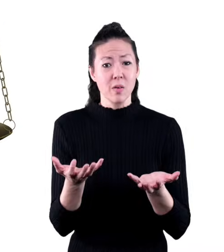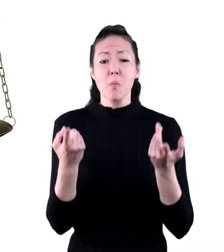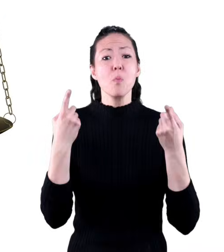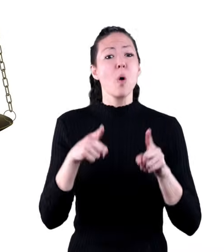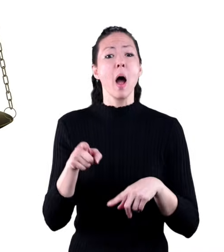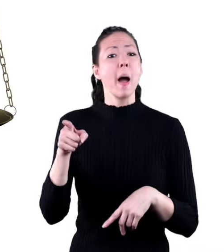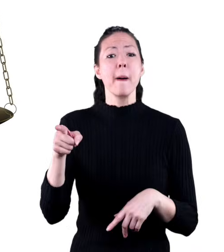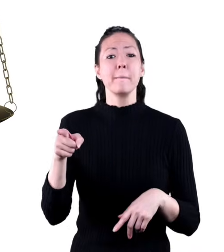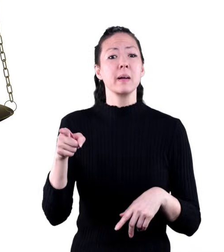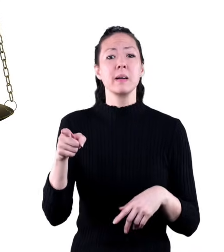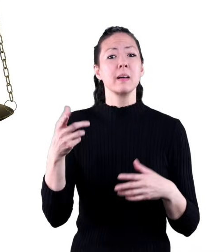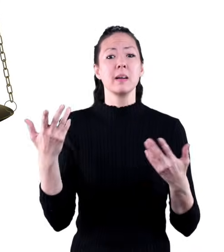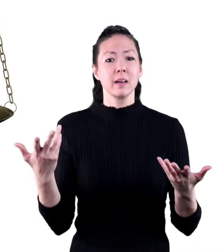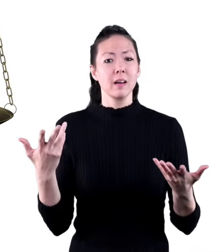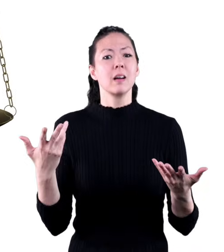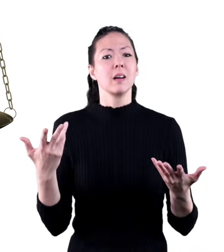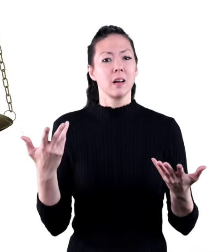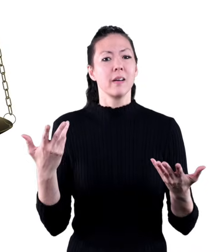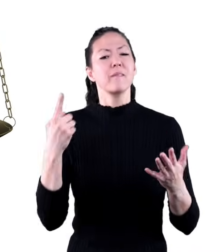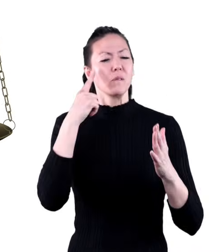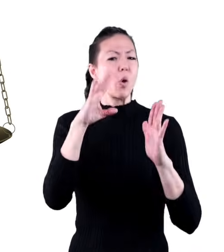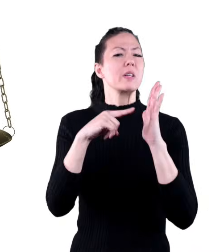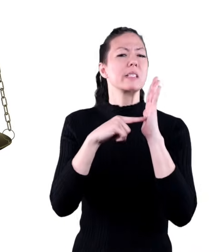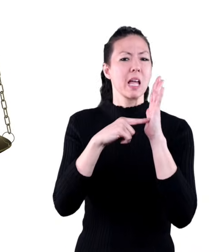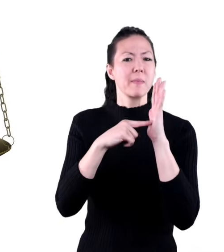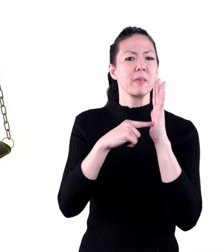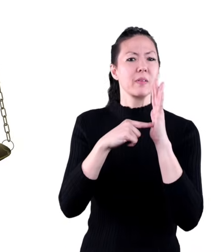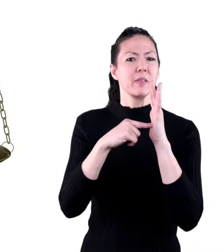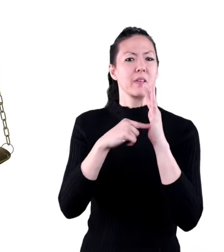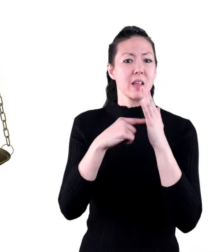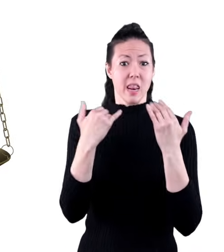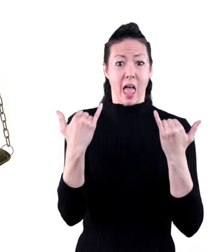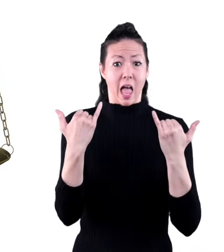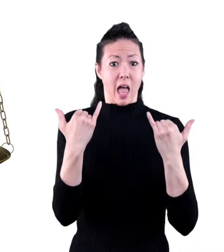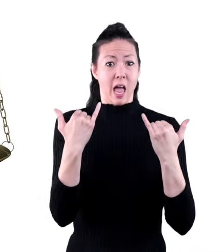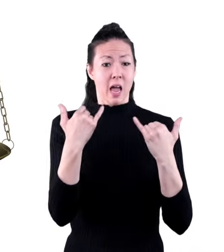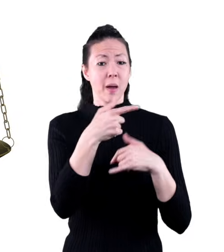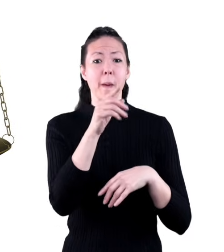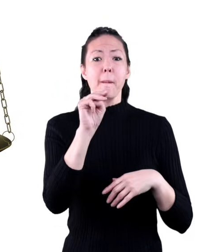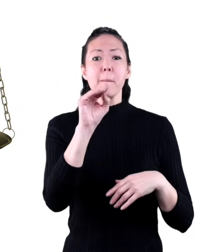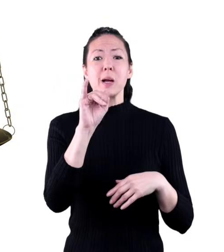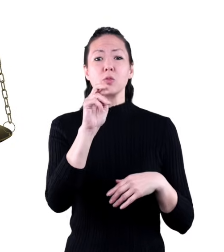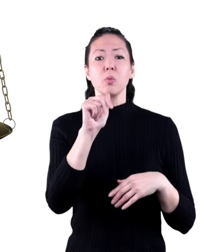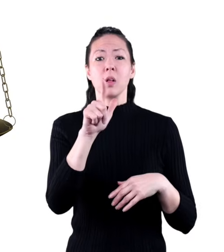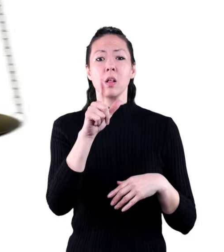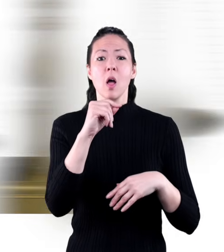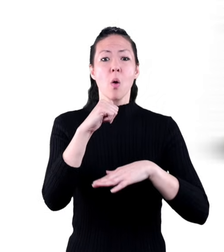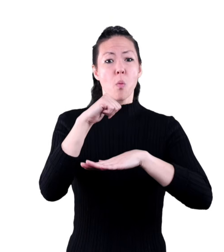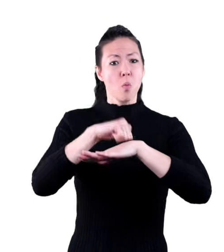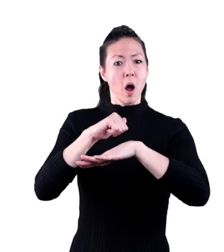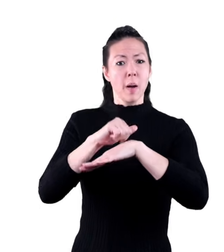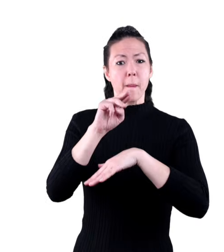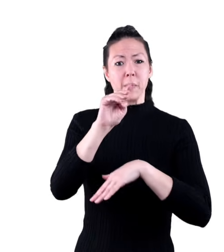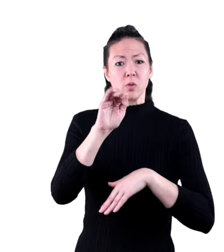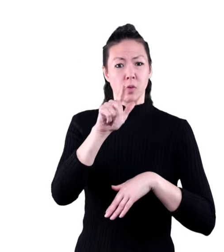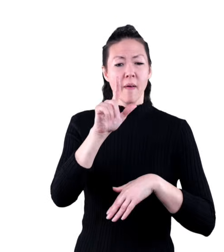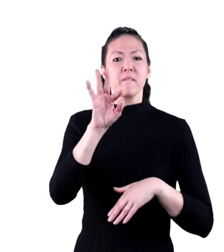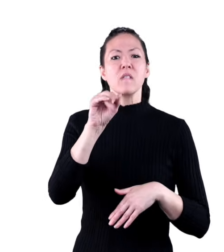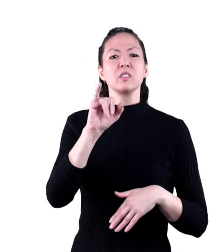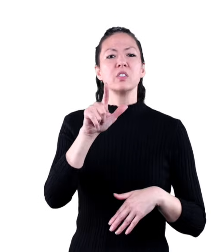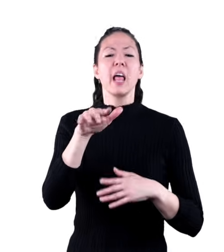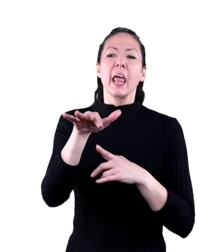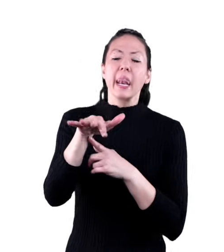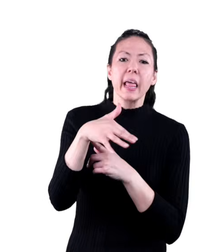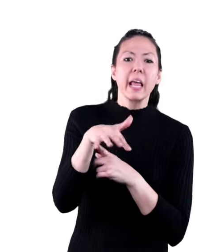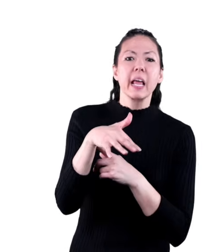organism from which it came. For example, because it's now made from mineral and rock material, a fossil of a